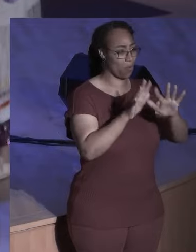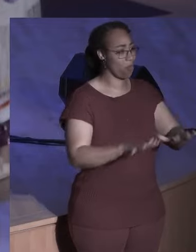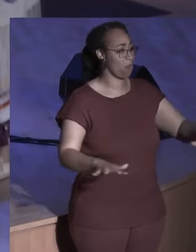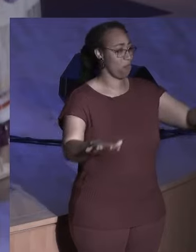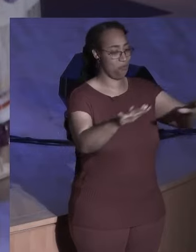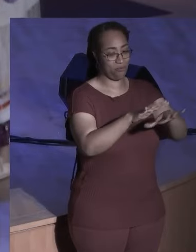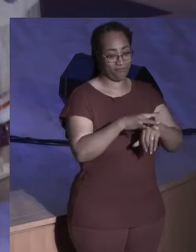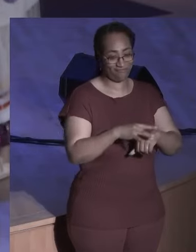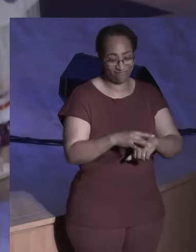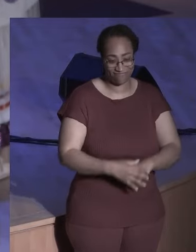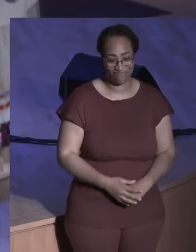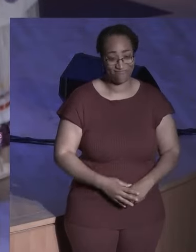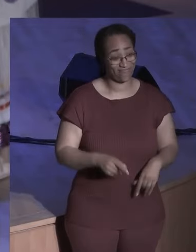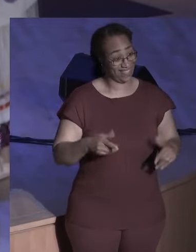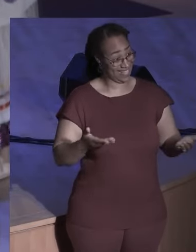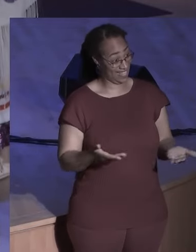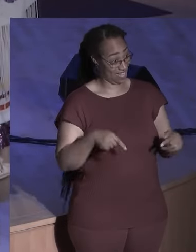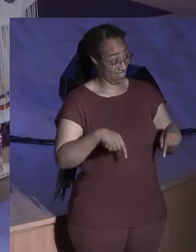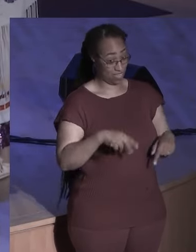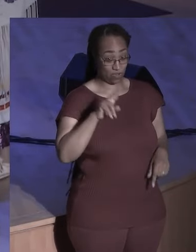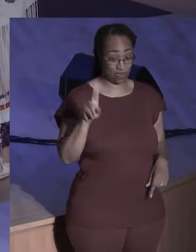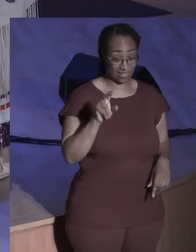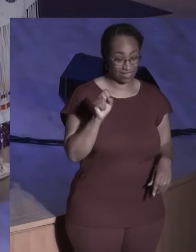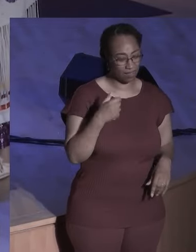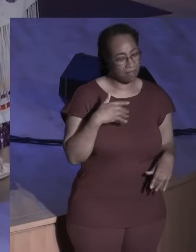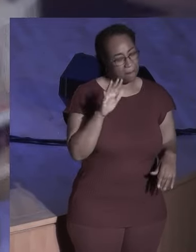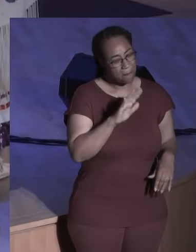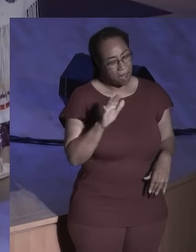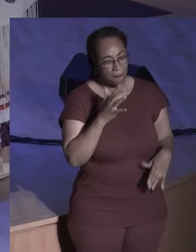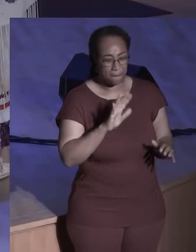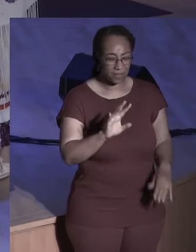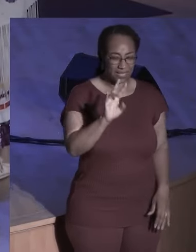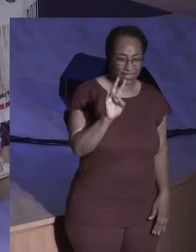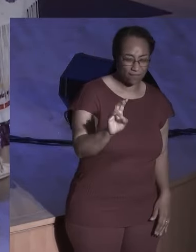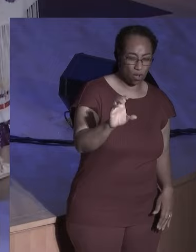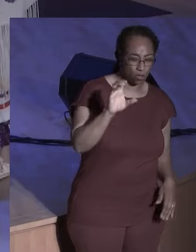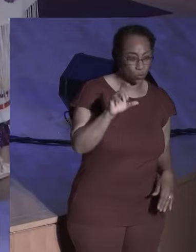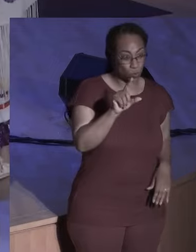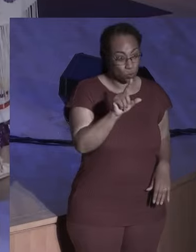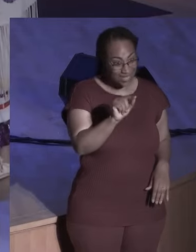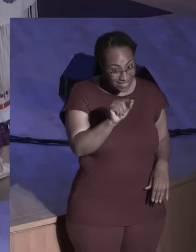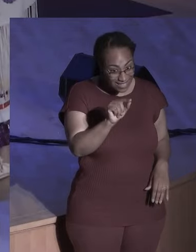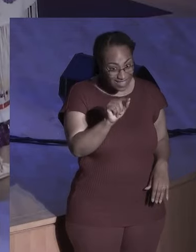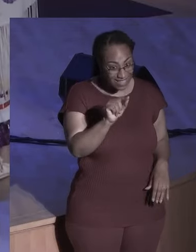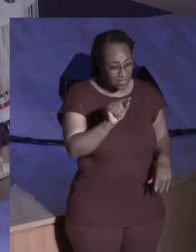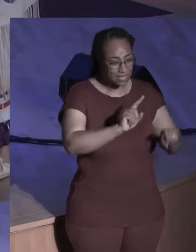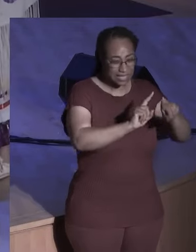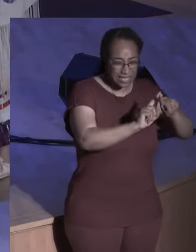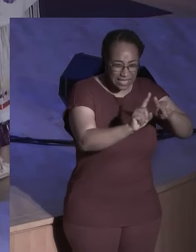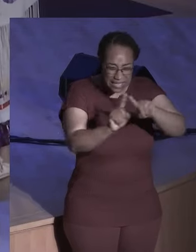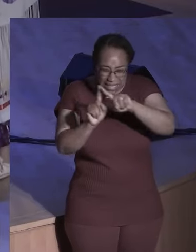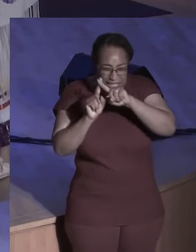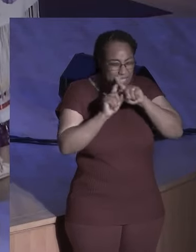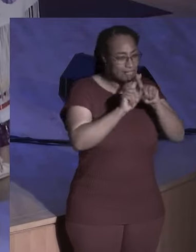United States of America, there are approximately 720 different tribes who speak over 250 different languages